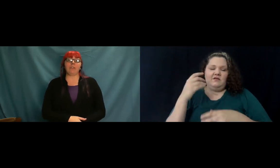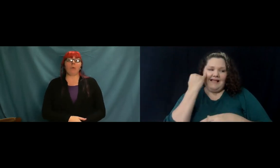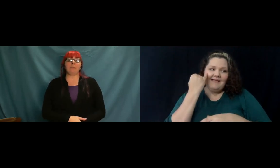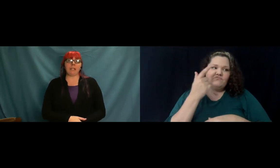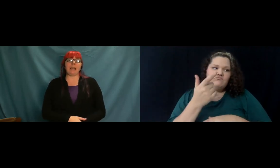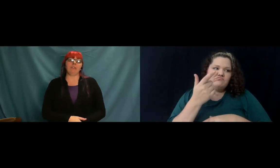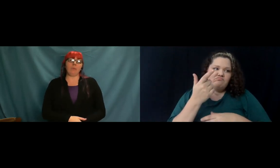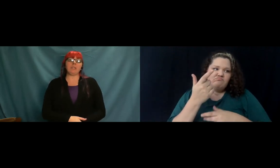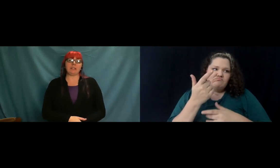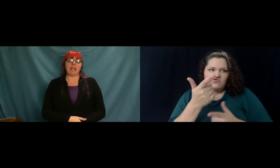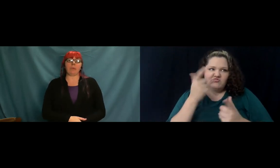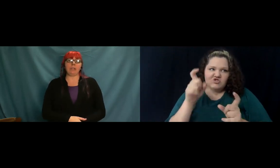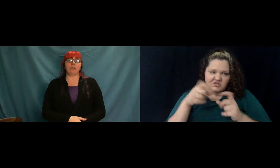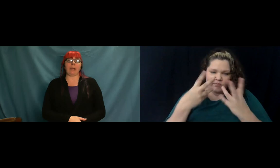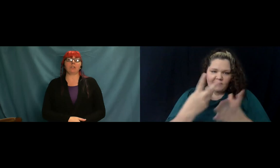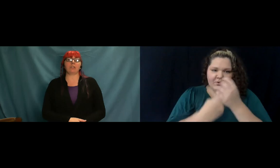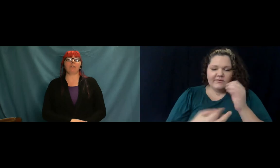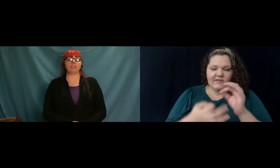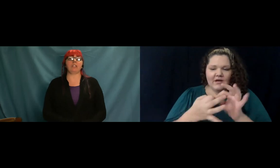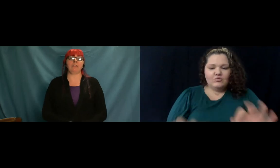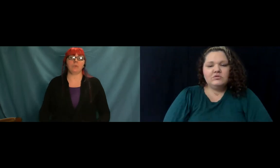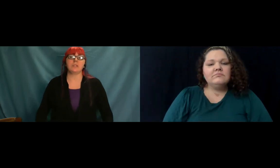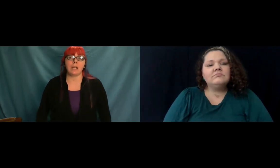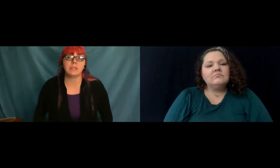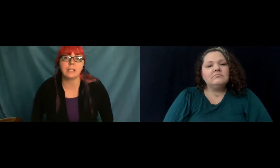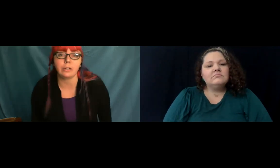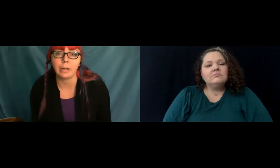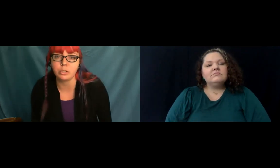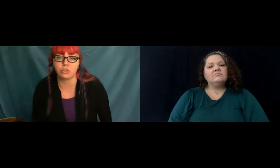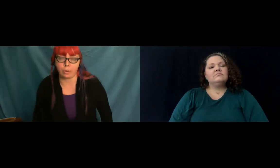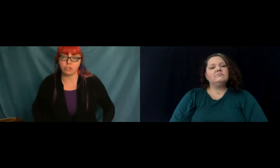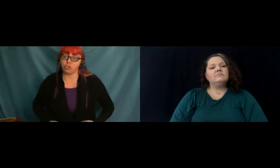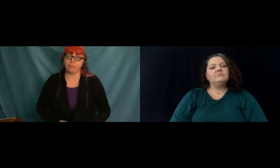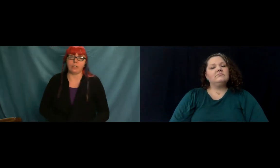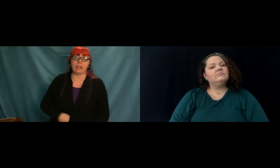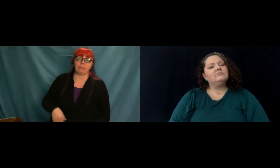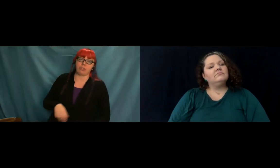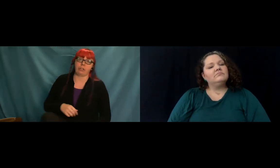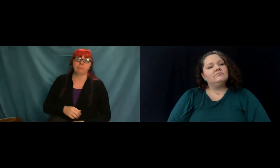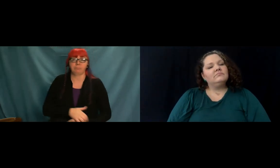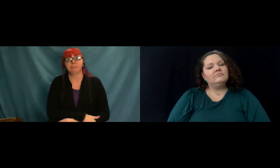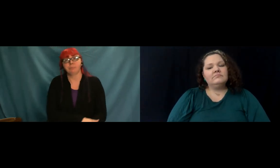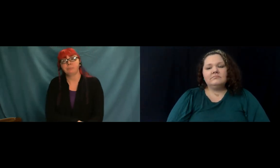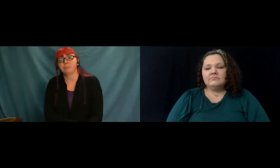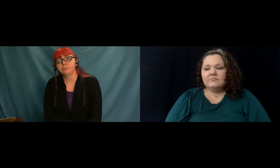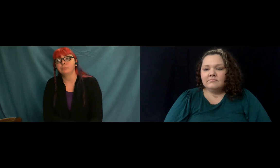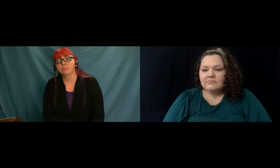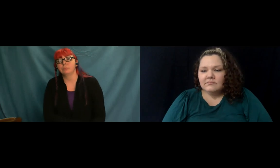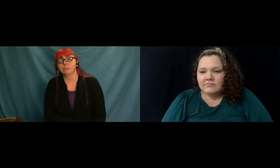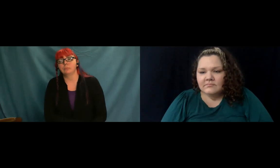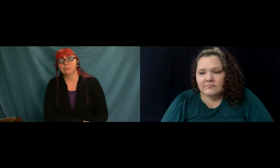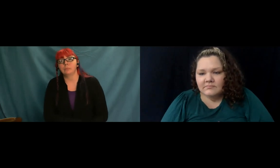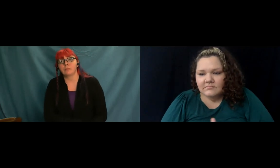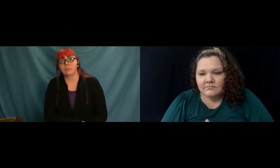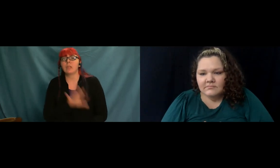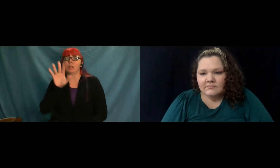Well, if your website is catering to English and French individuals, I would say that your image description should follow that for sure. So